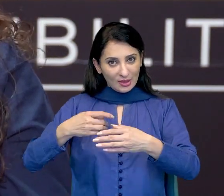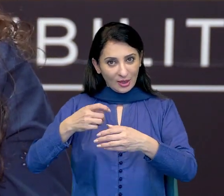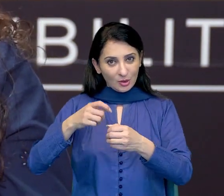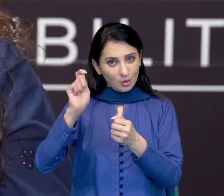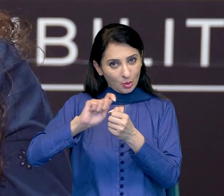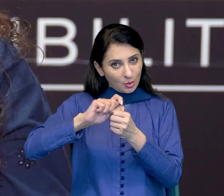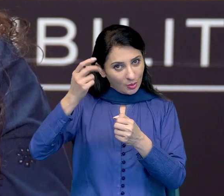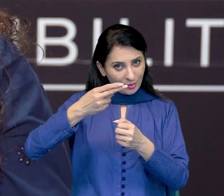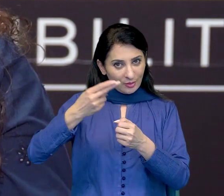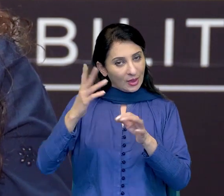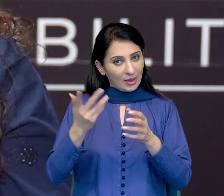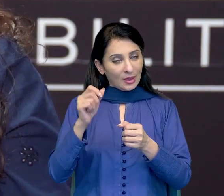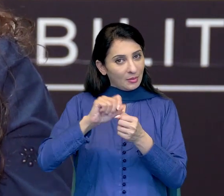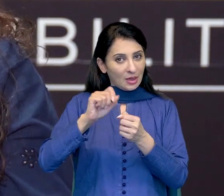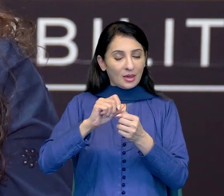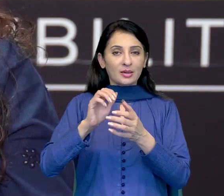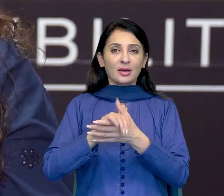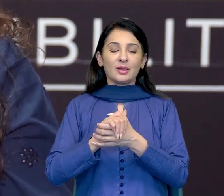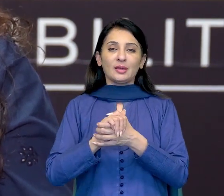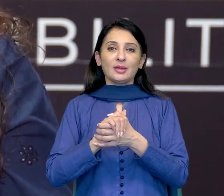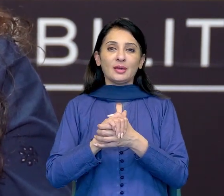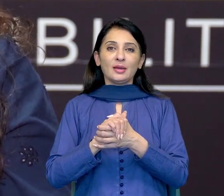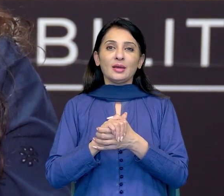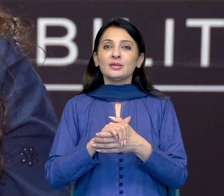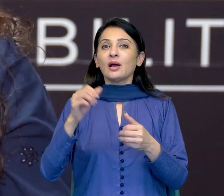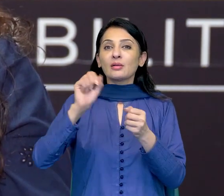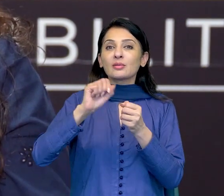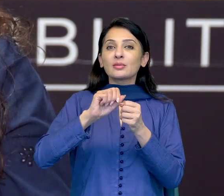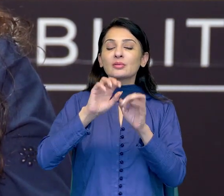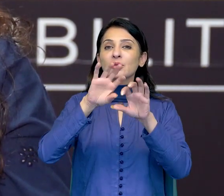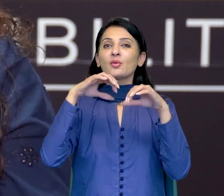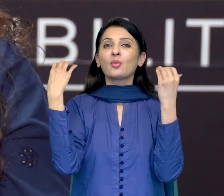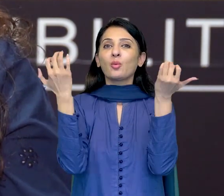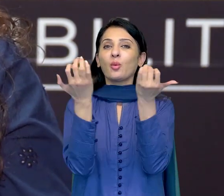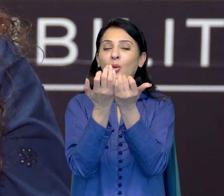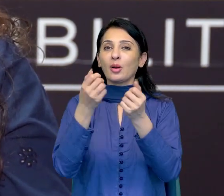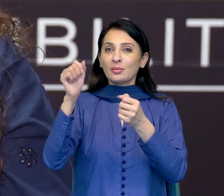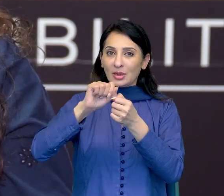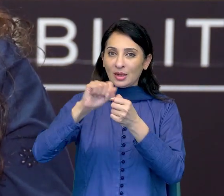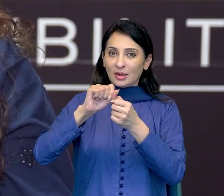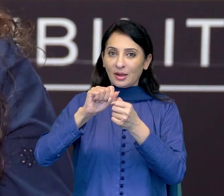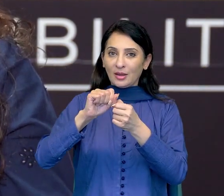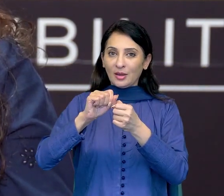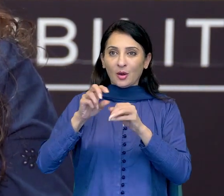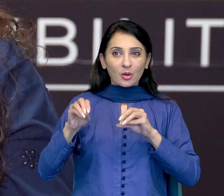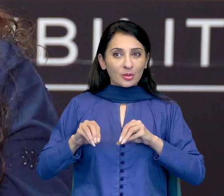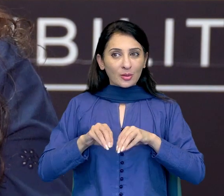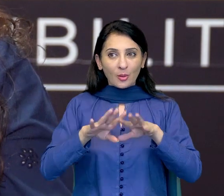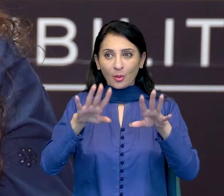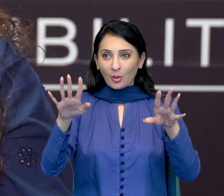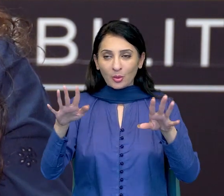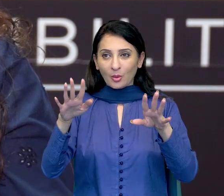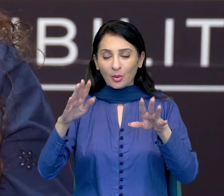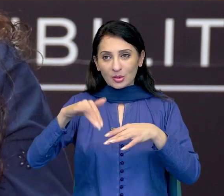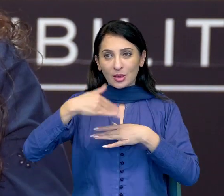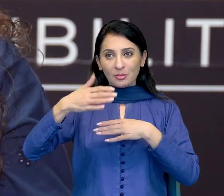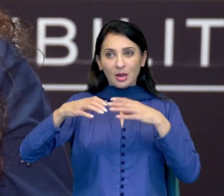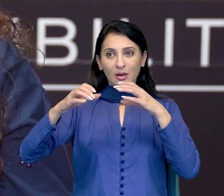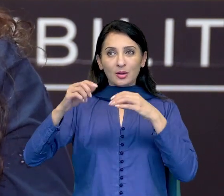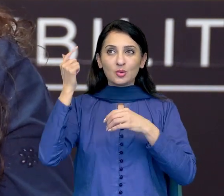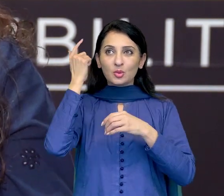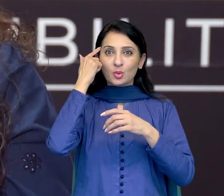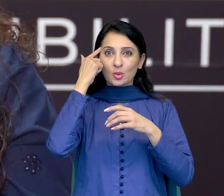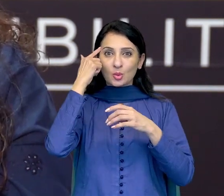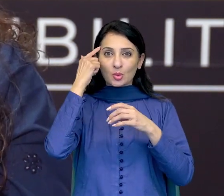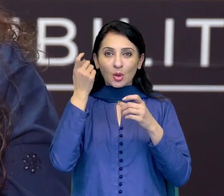knowing through art our world, and sharing and exchanging views